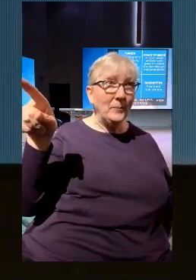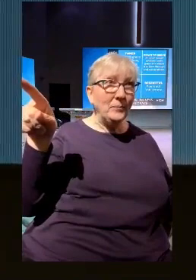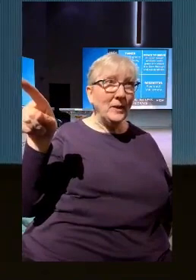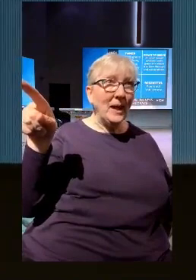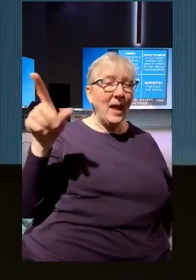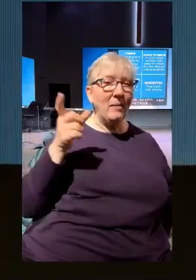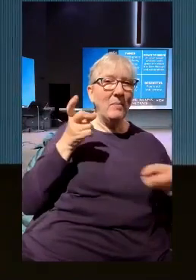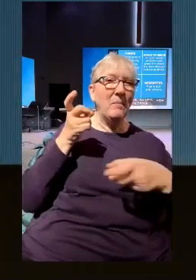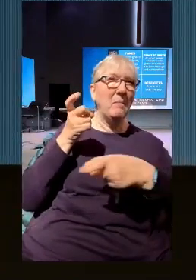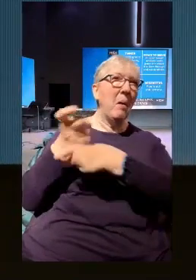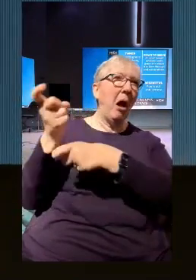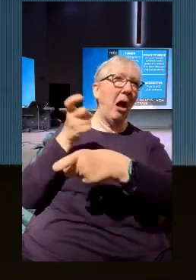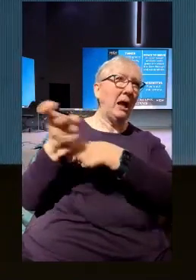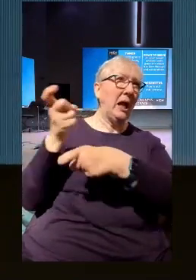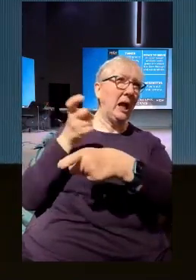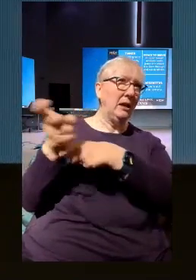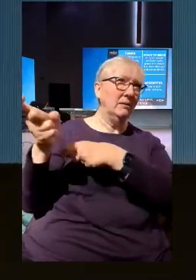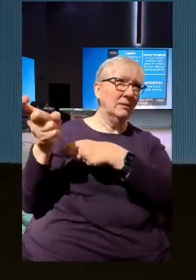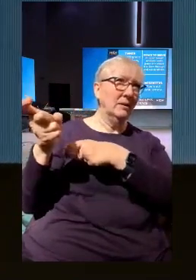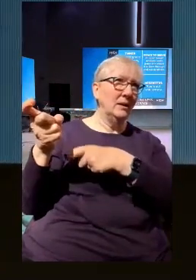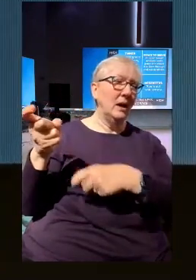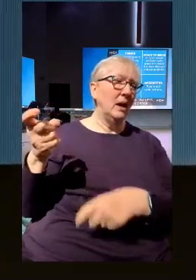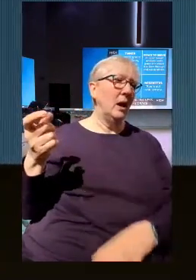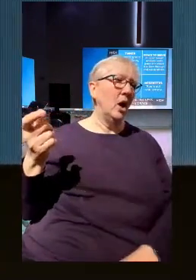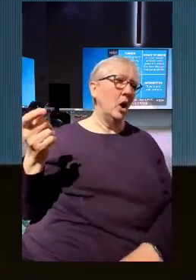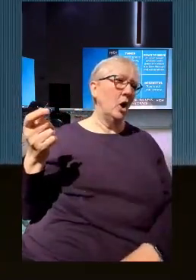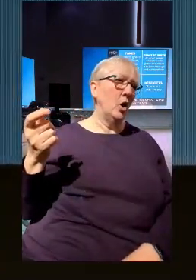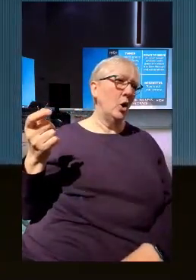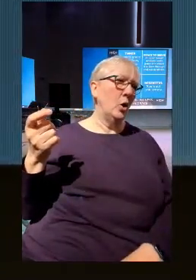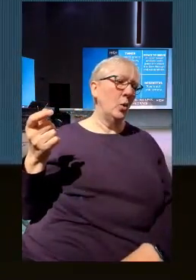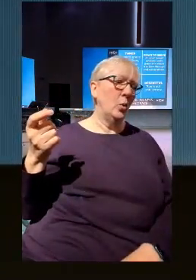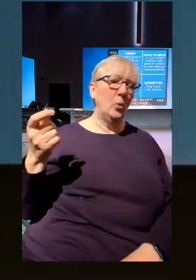him. And I was like, oh, no.